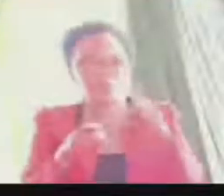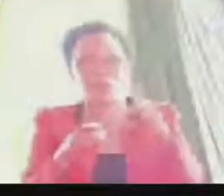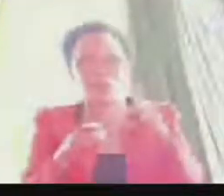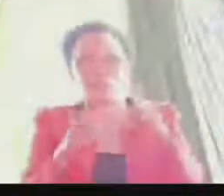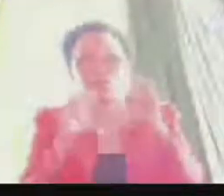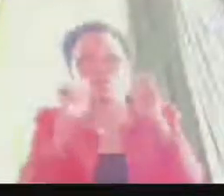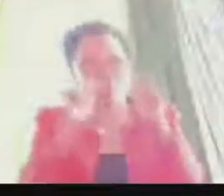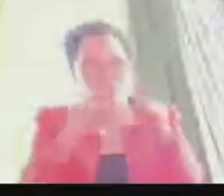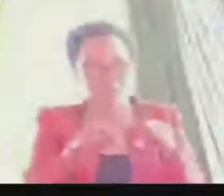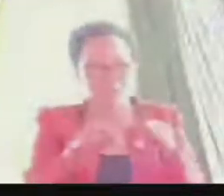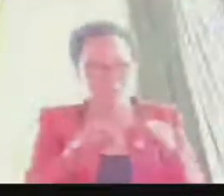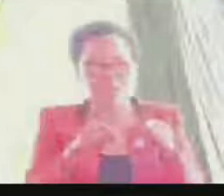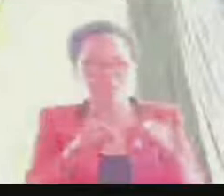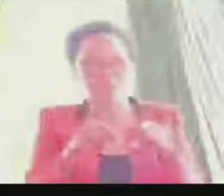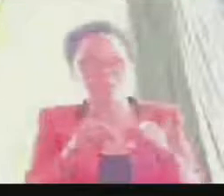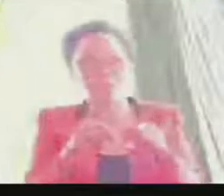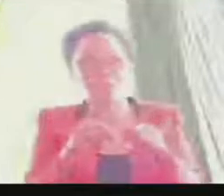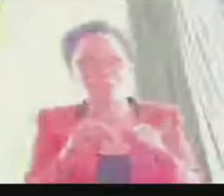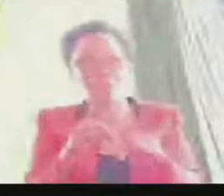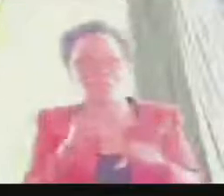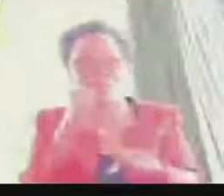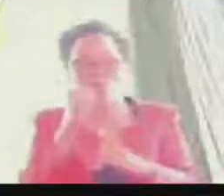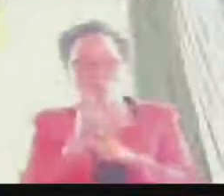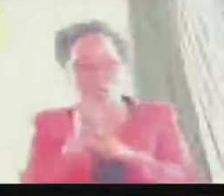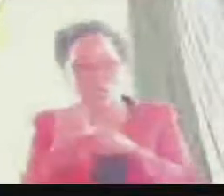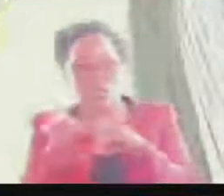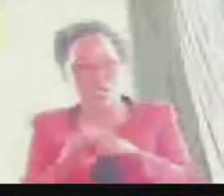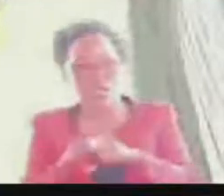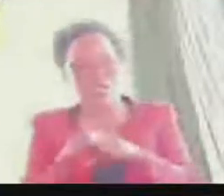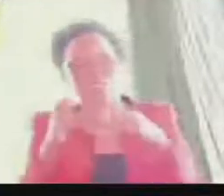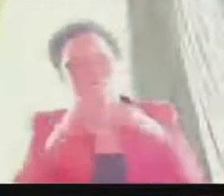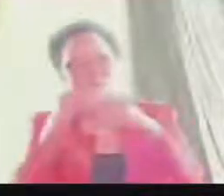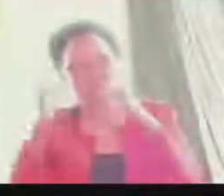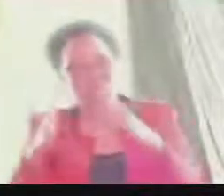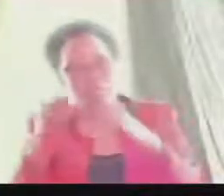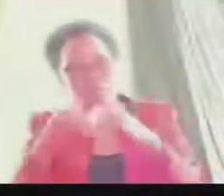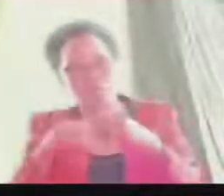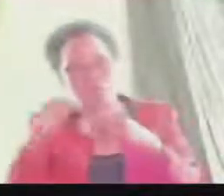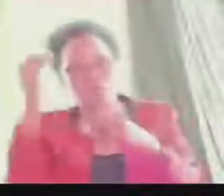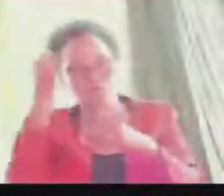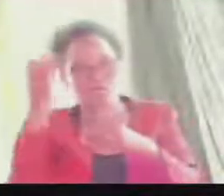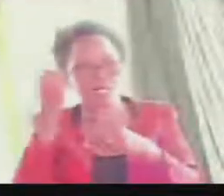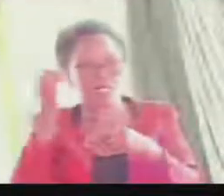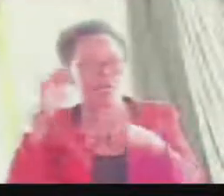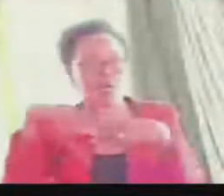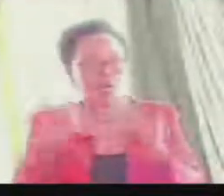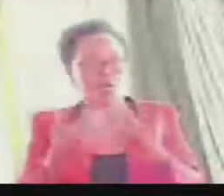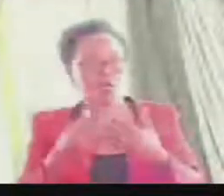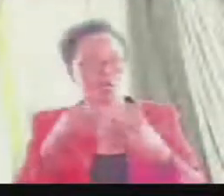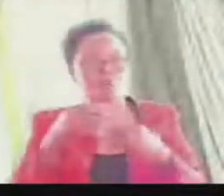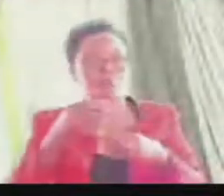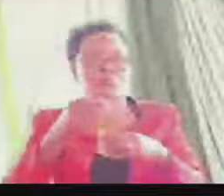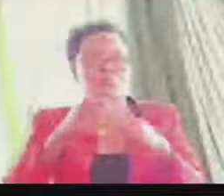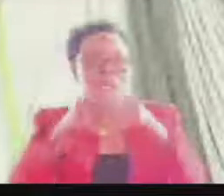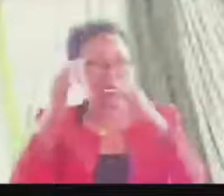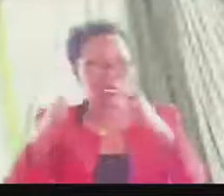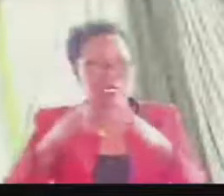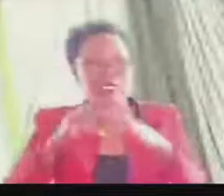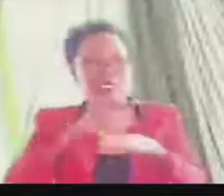judiciary, and the hat of National Administration, Council of Administration of Justice, where